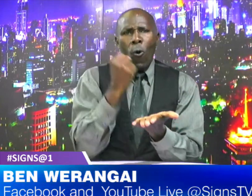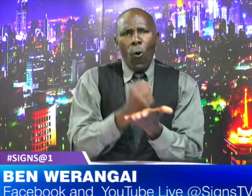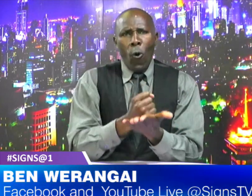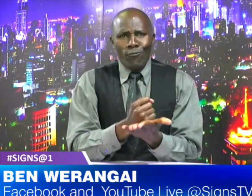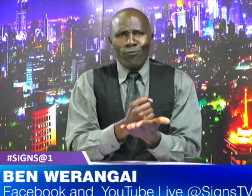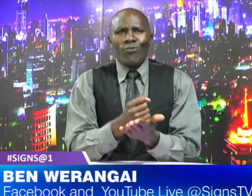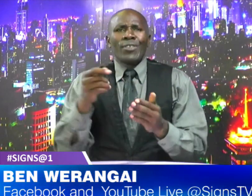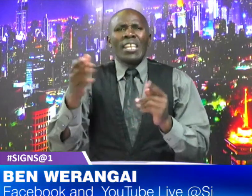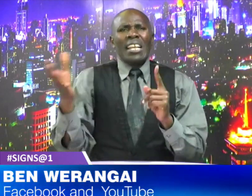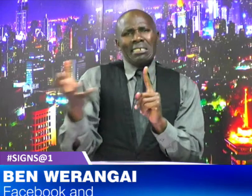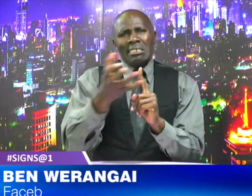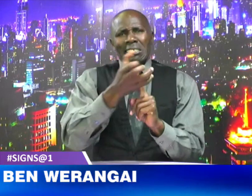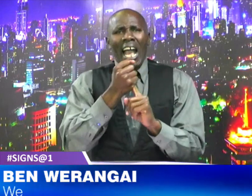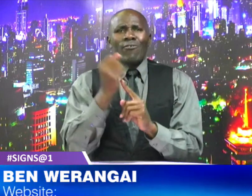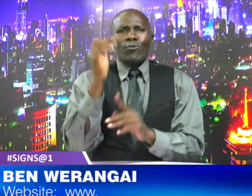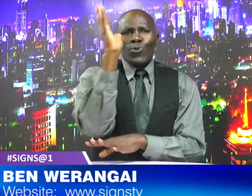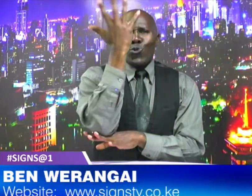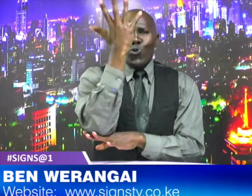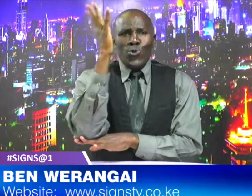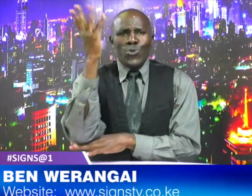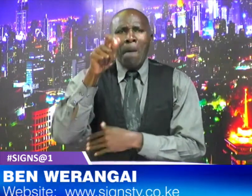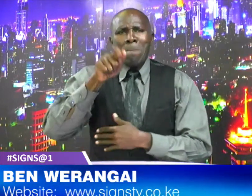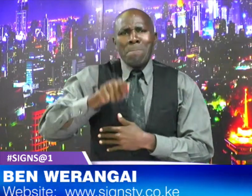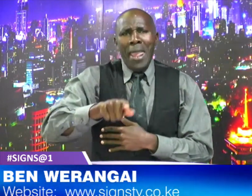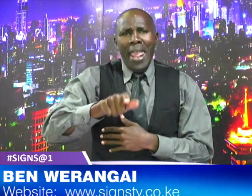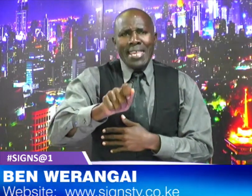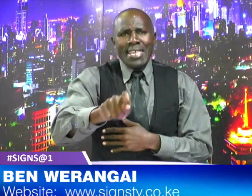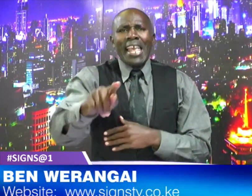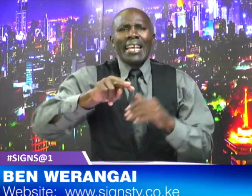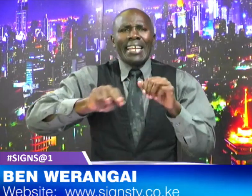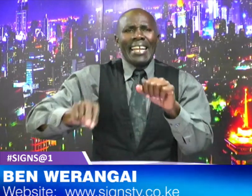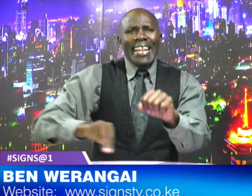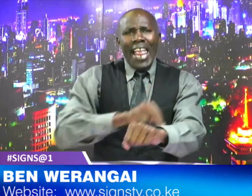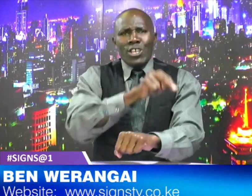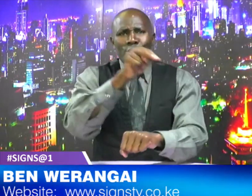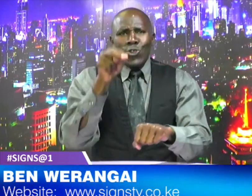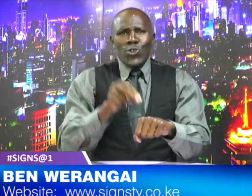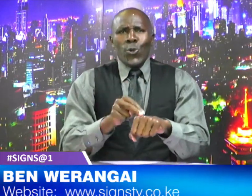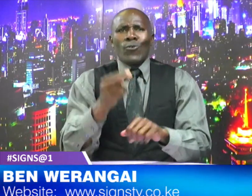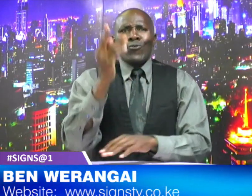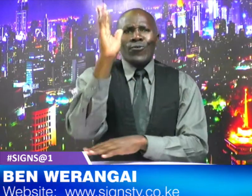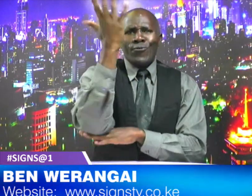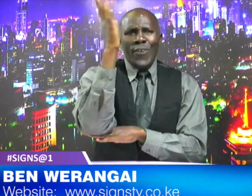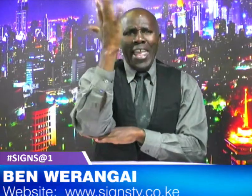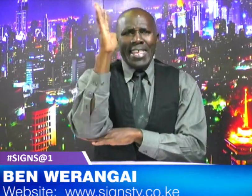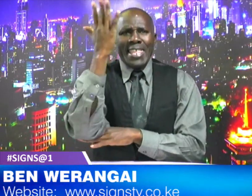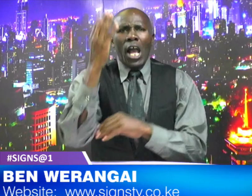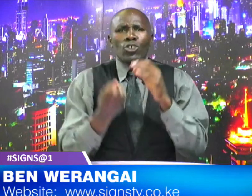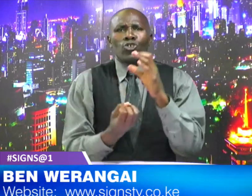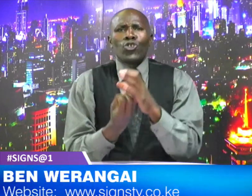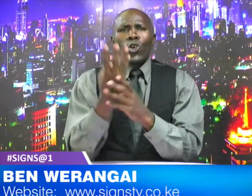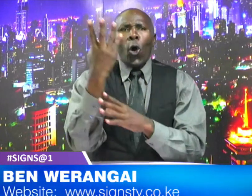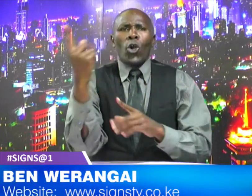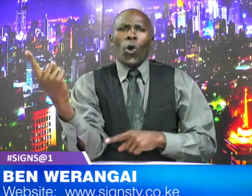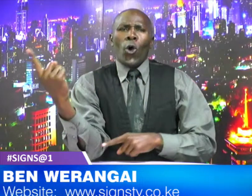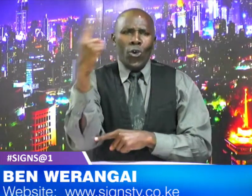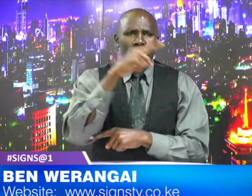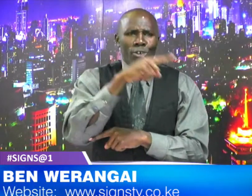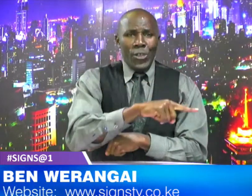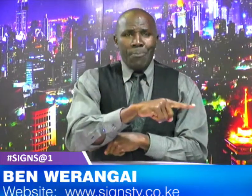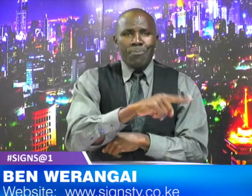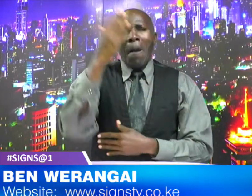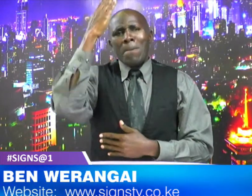The government has asked Kenyans to visit their nearest chief's office to get